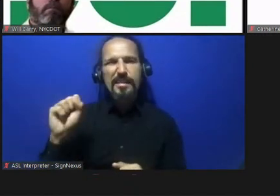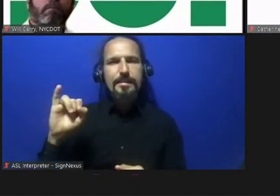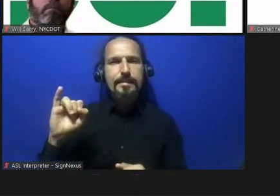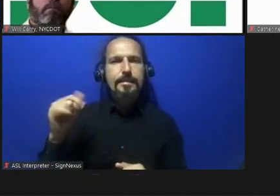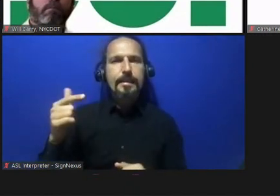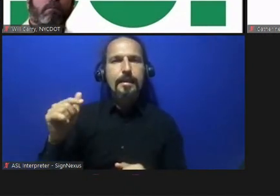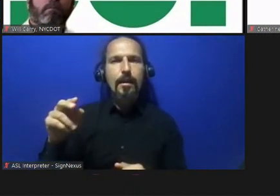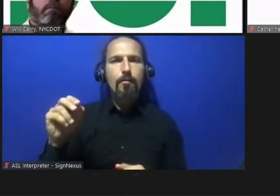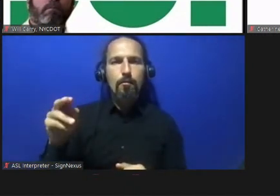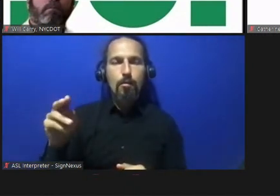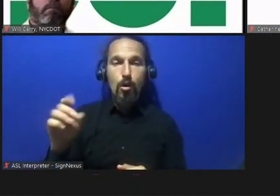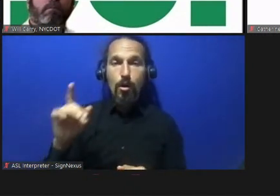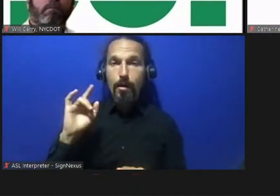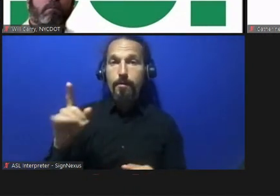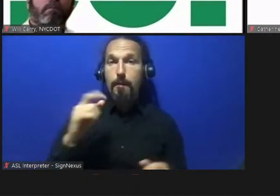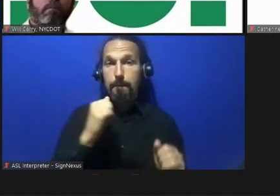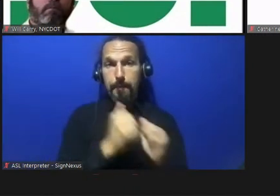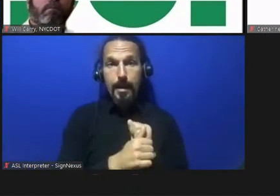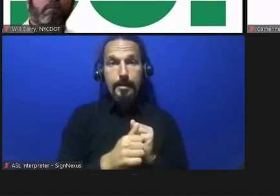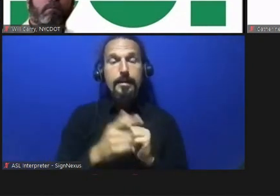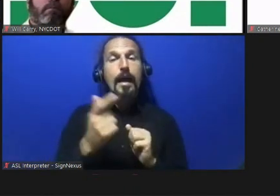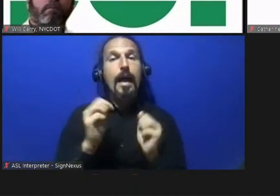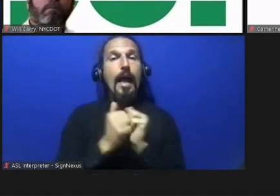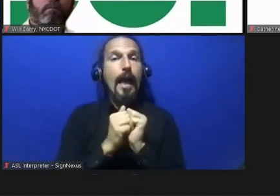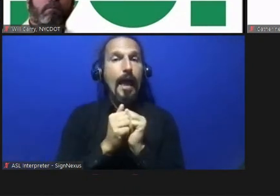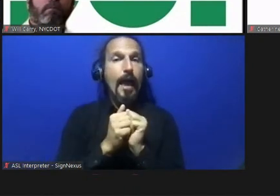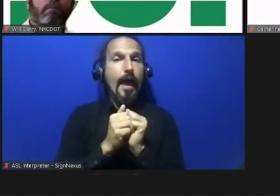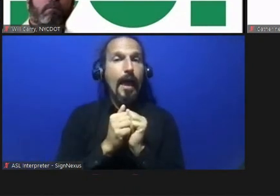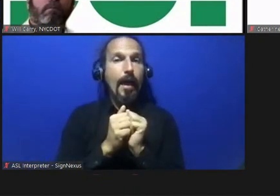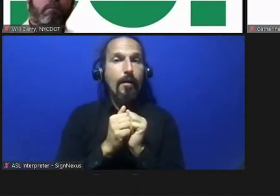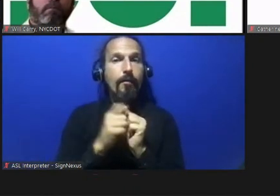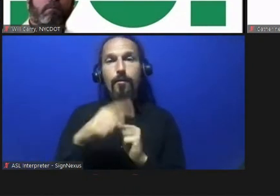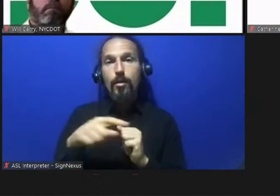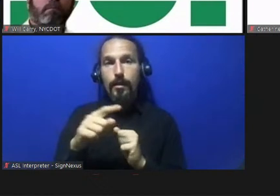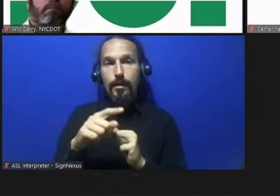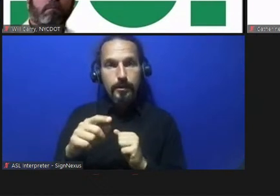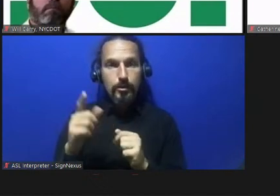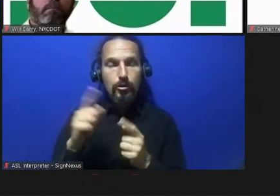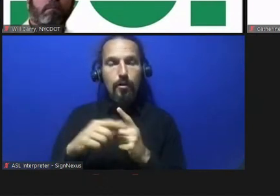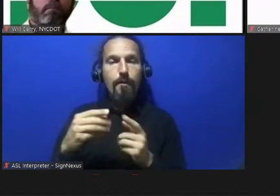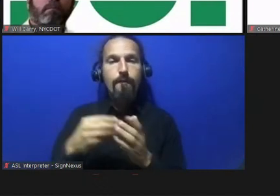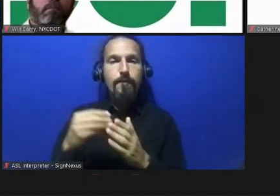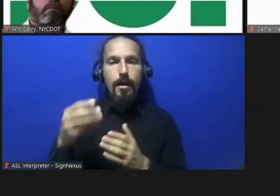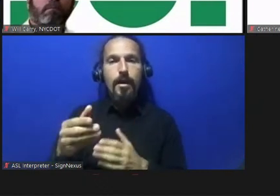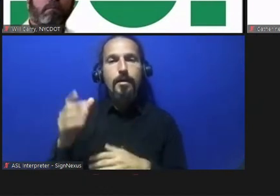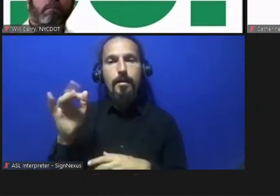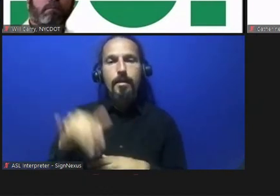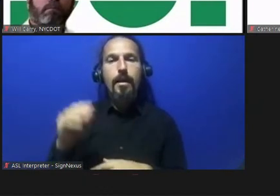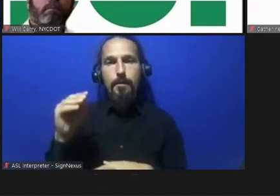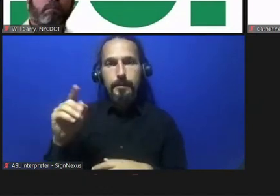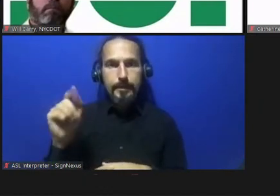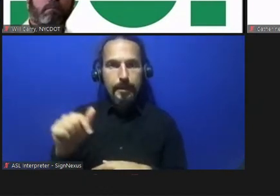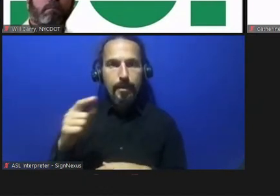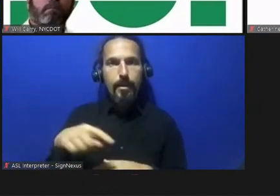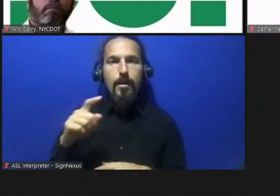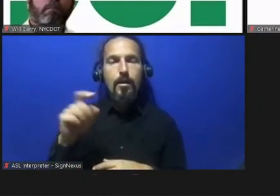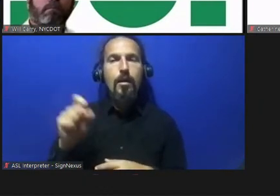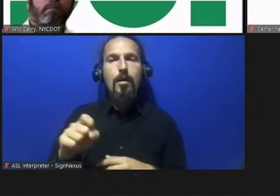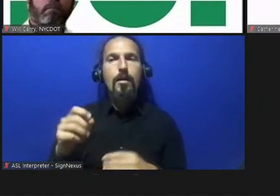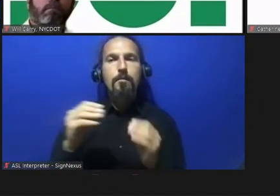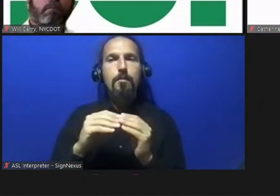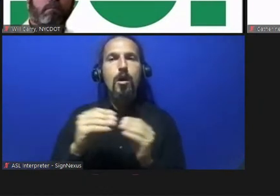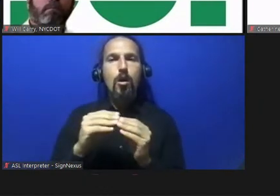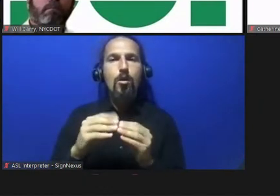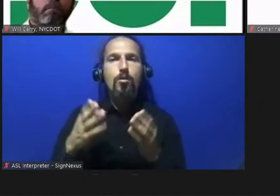mta passes muster and the only way is for citizens to fund the mta then we need to widen the